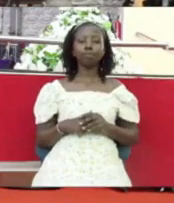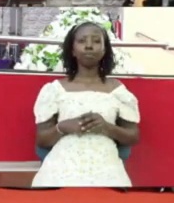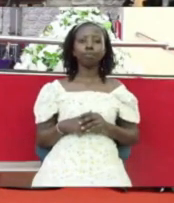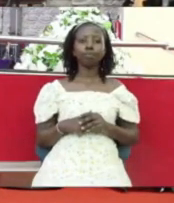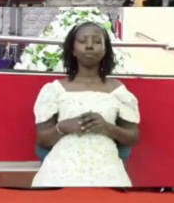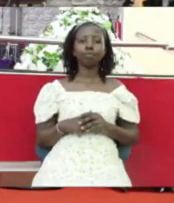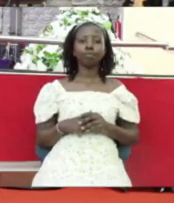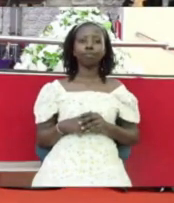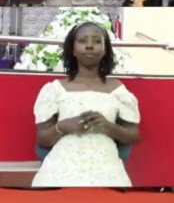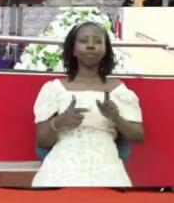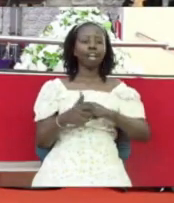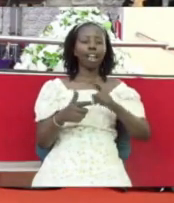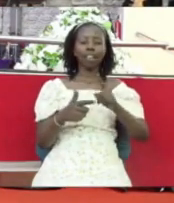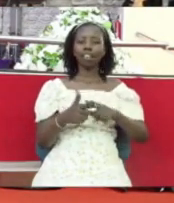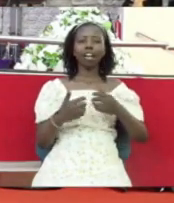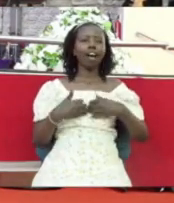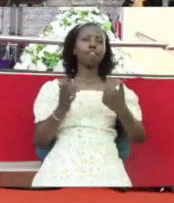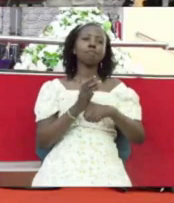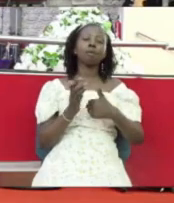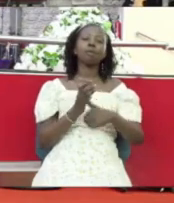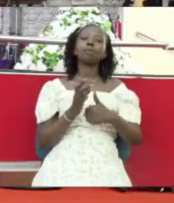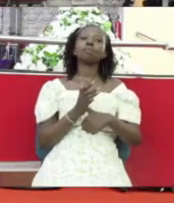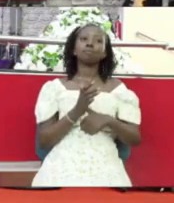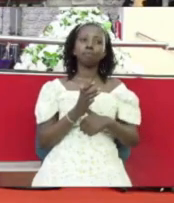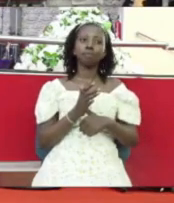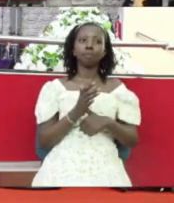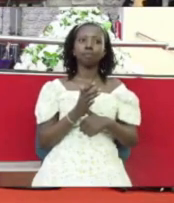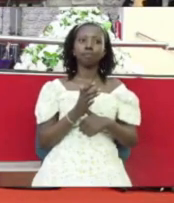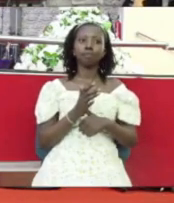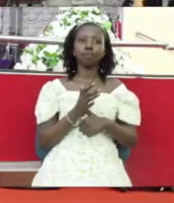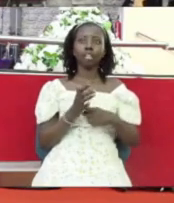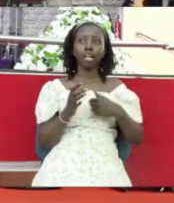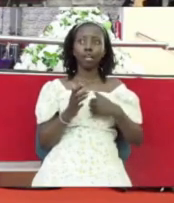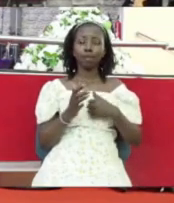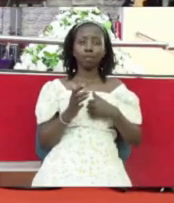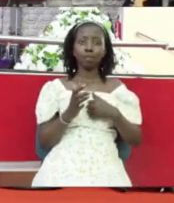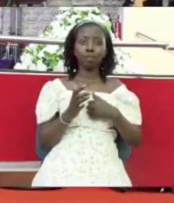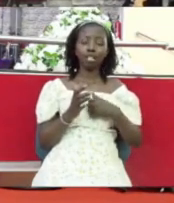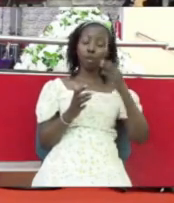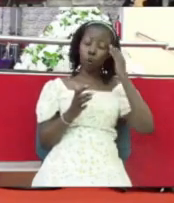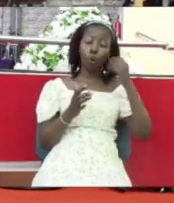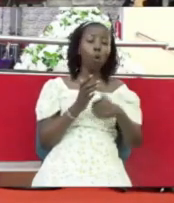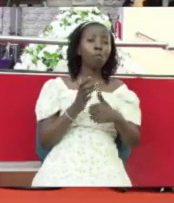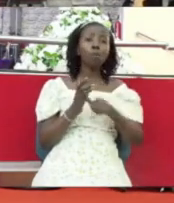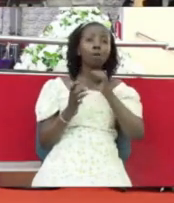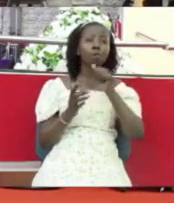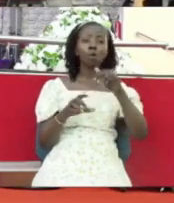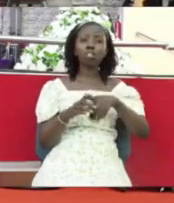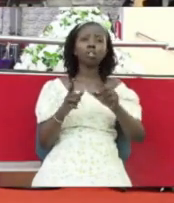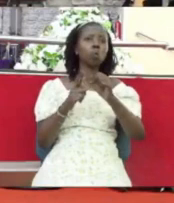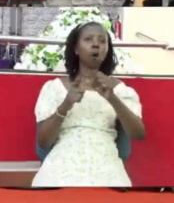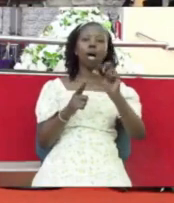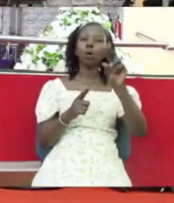tunaishi maisha yetu, then there is a problem somewhere. Basi kuna shida mahali. And I can bet the problem is not with the word, the problem is with us who are living out